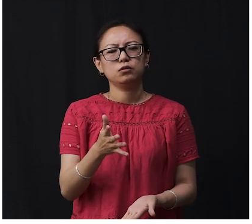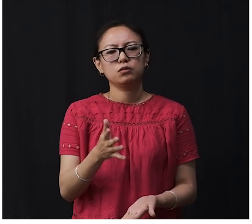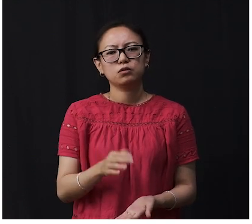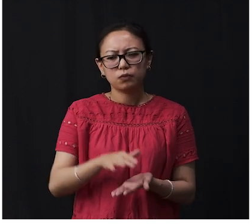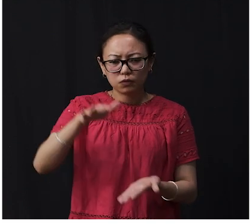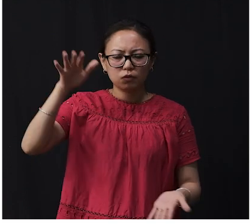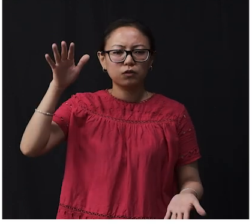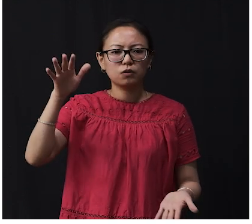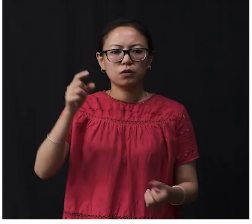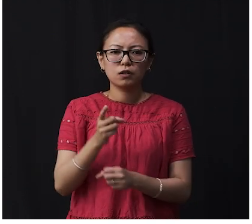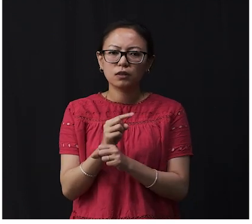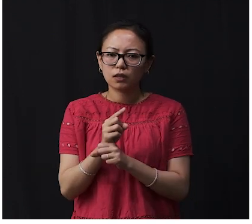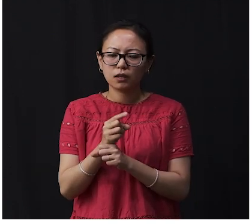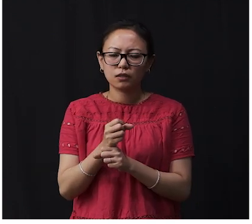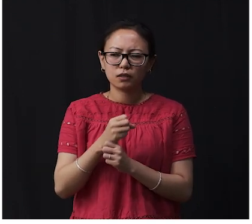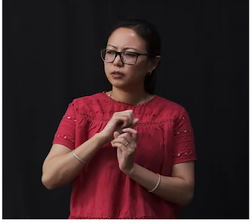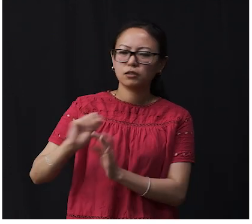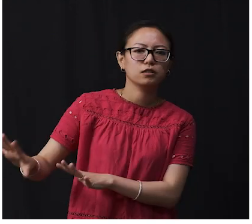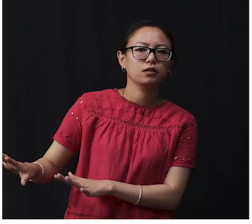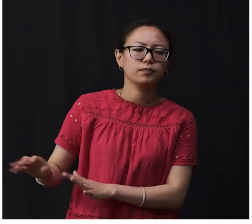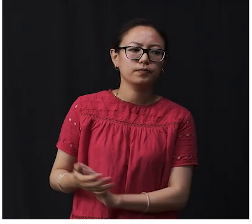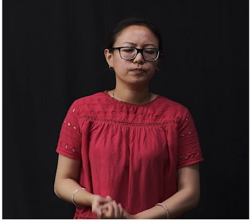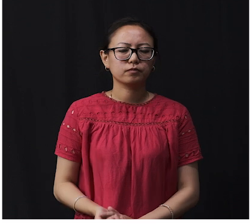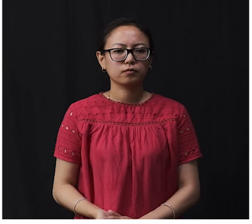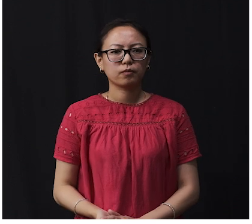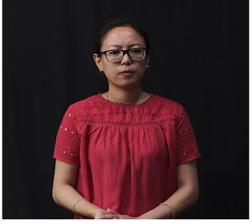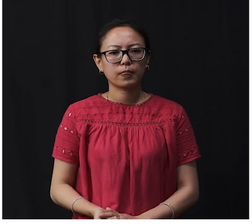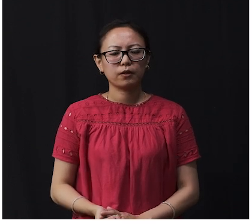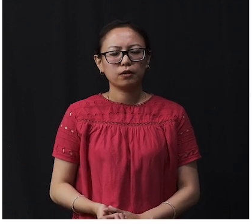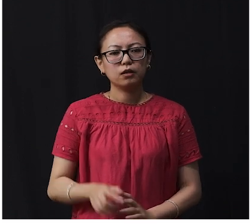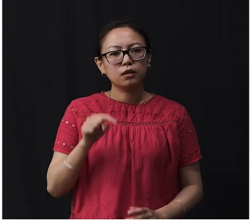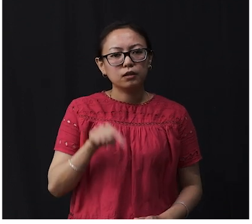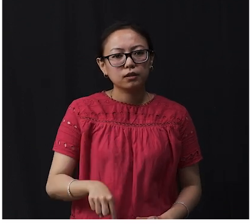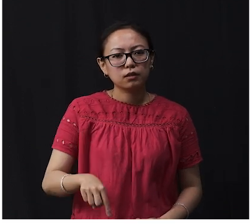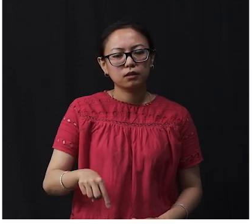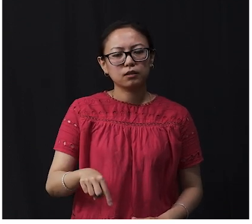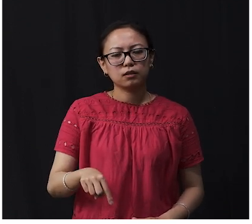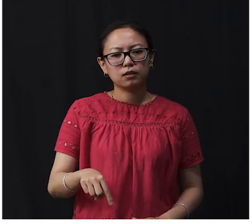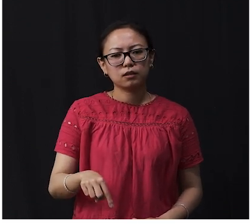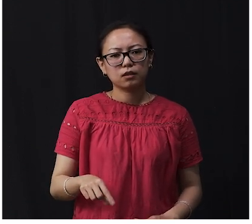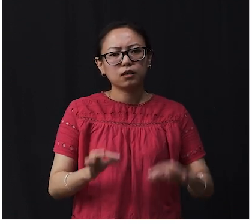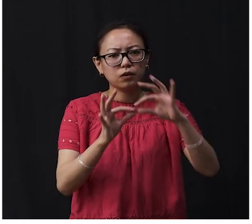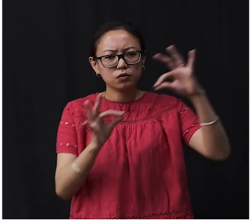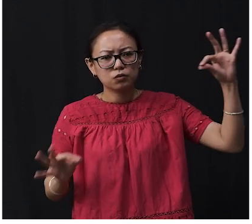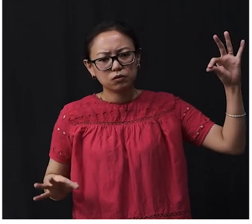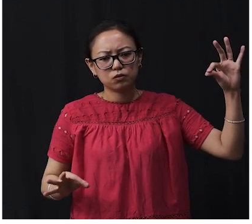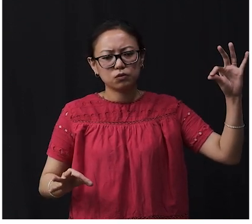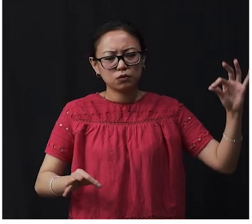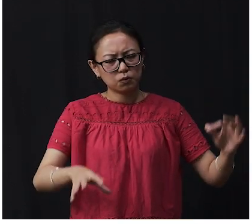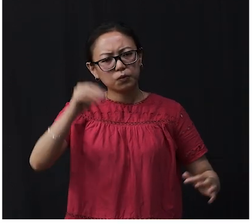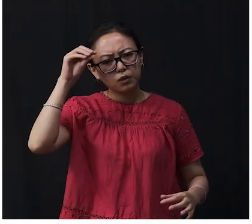Okay, now after reading this story, we have learned the names of the animals. We have